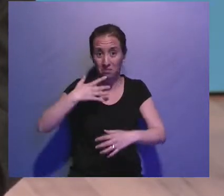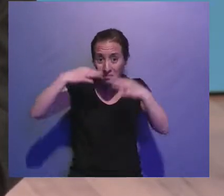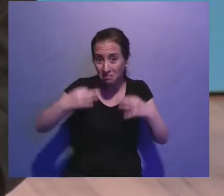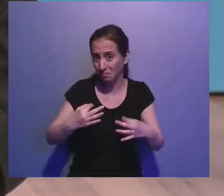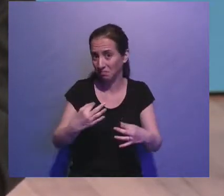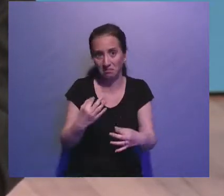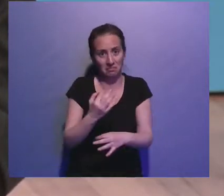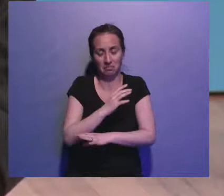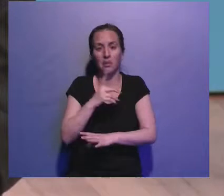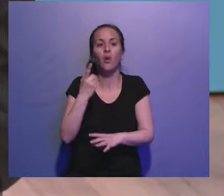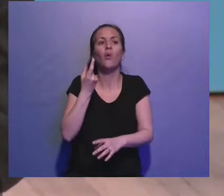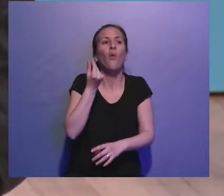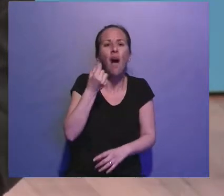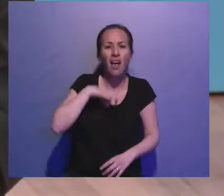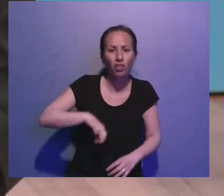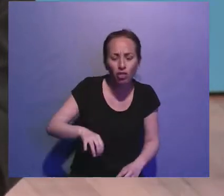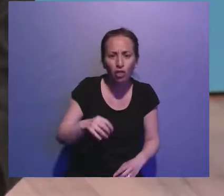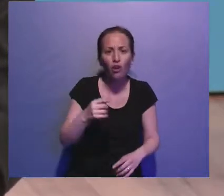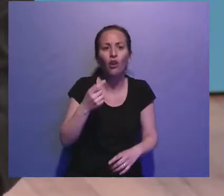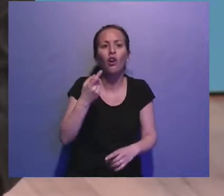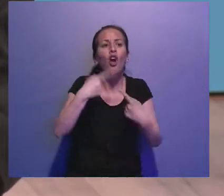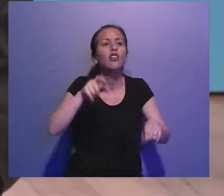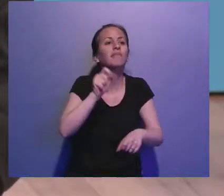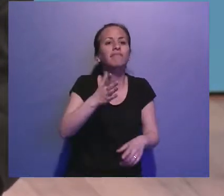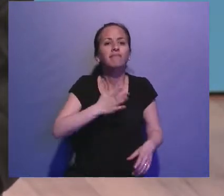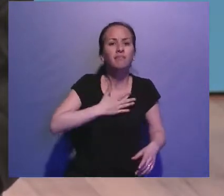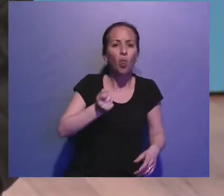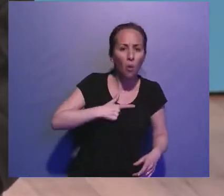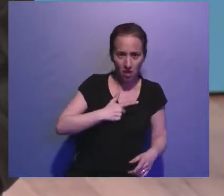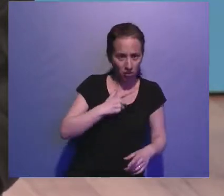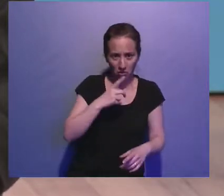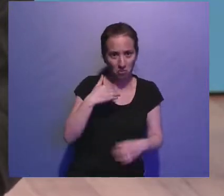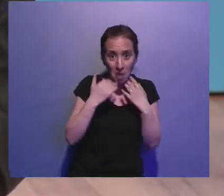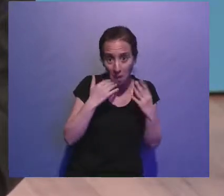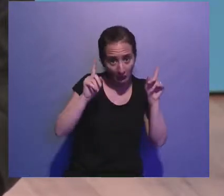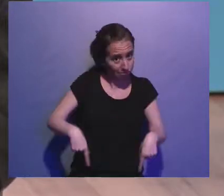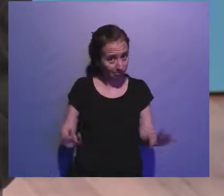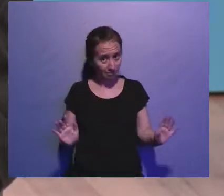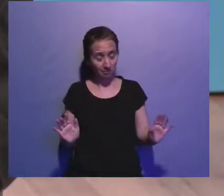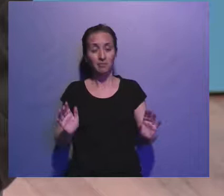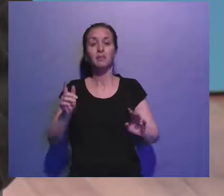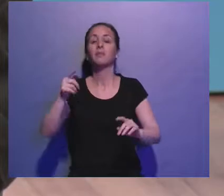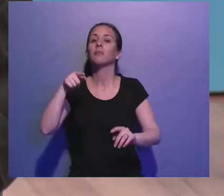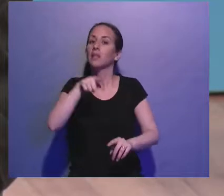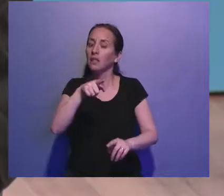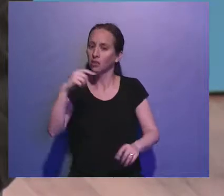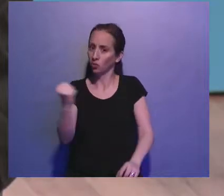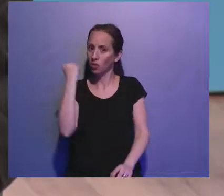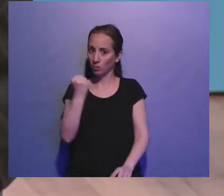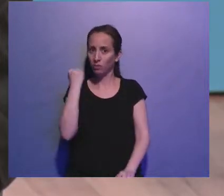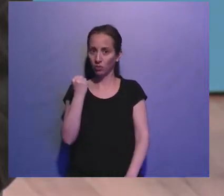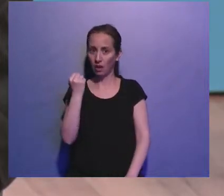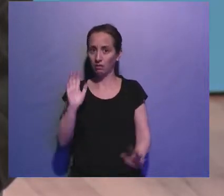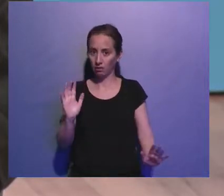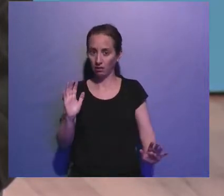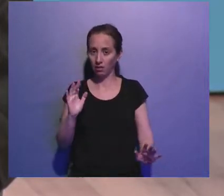society because in the past, citizens did not know what the assets and the net worth of officials